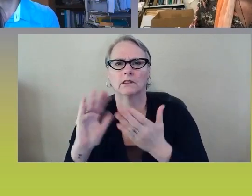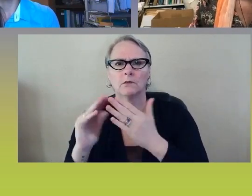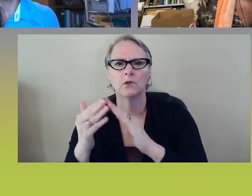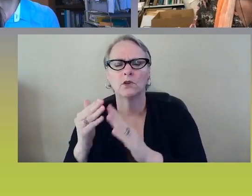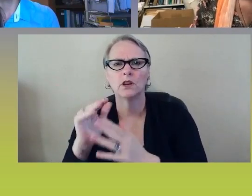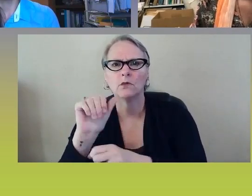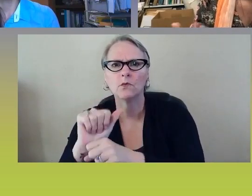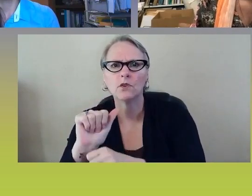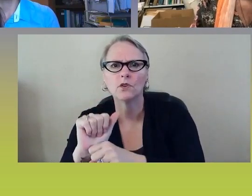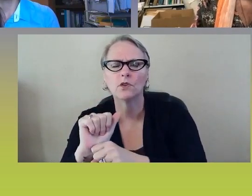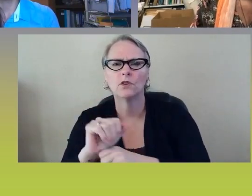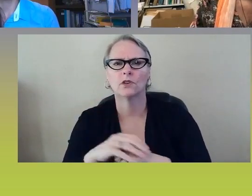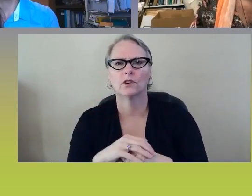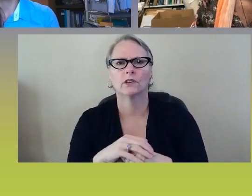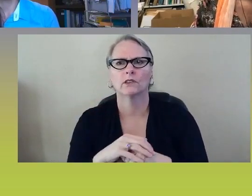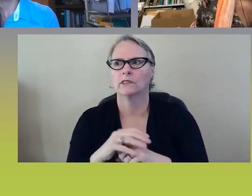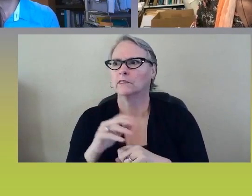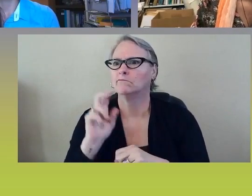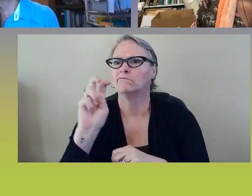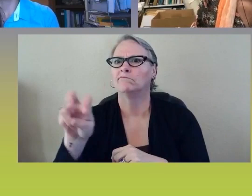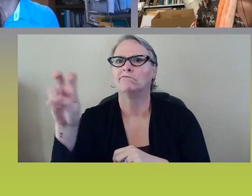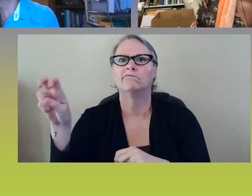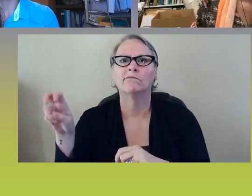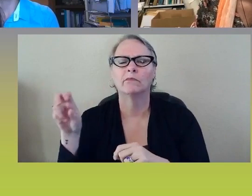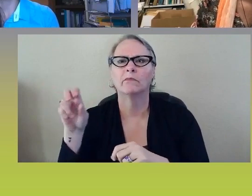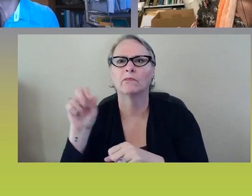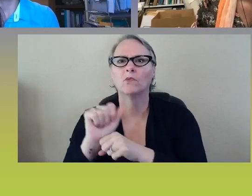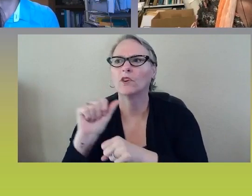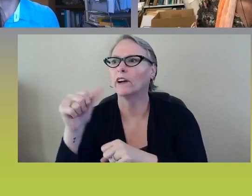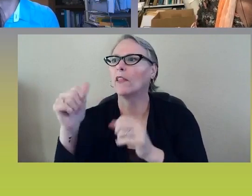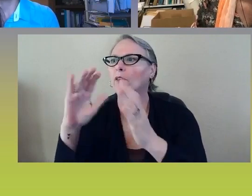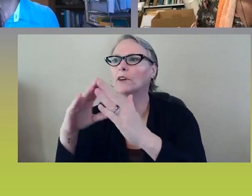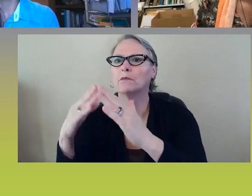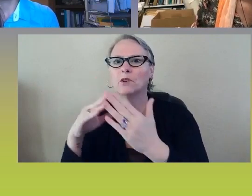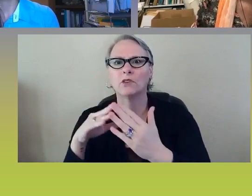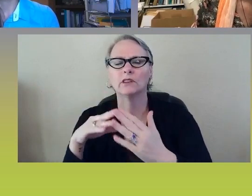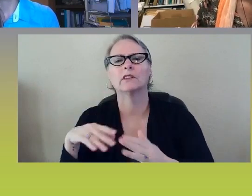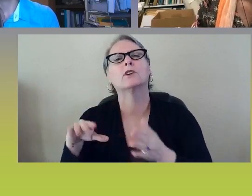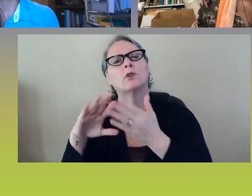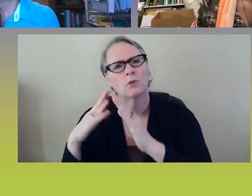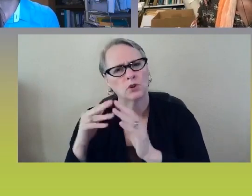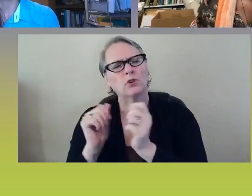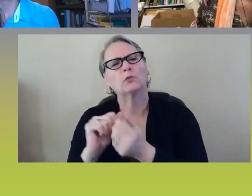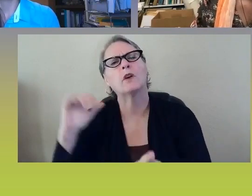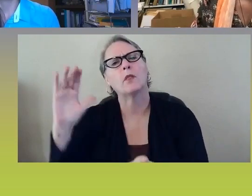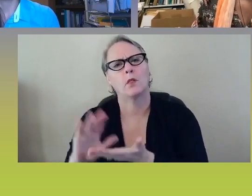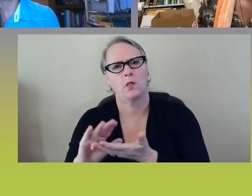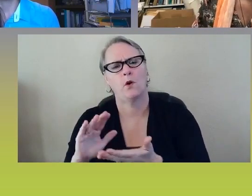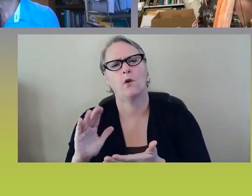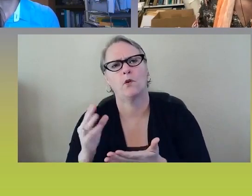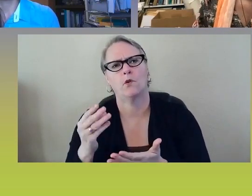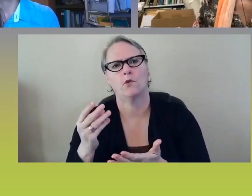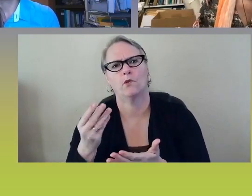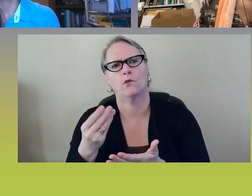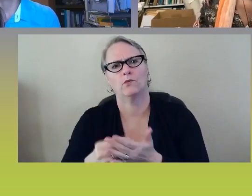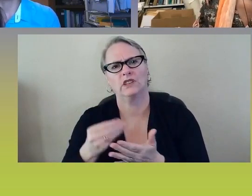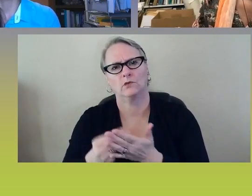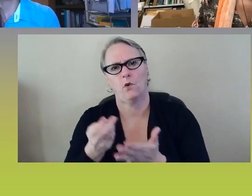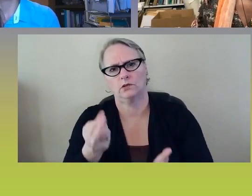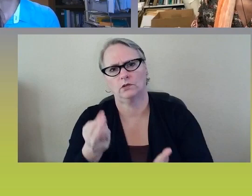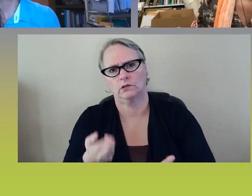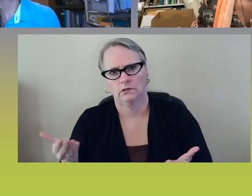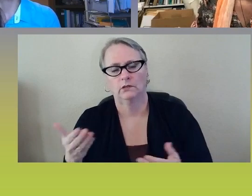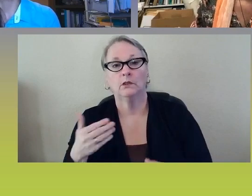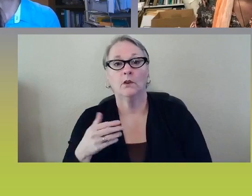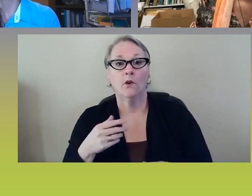and other communities, in communities of low resources. So for me, the environment